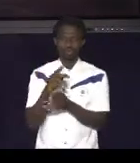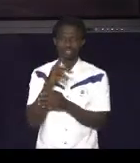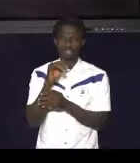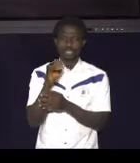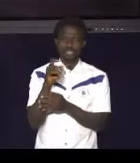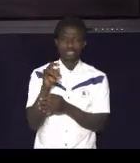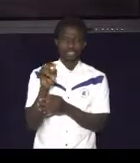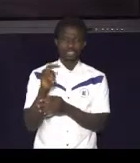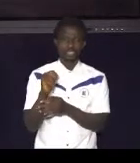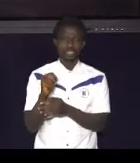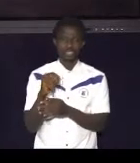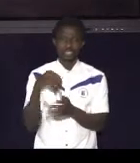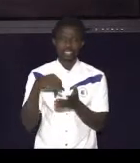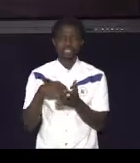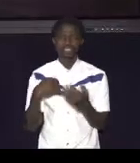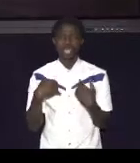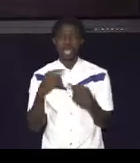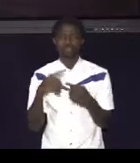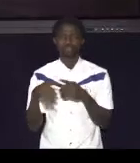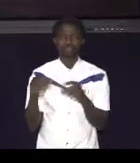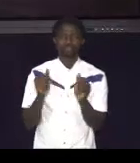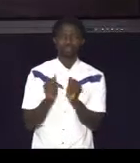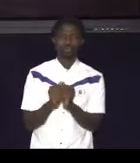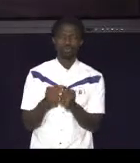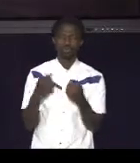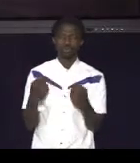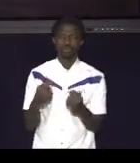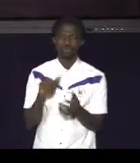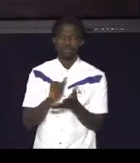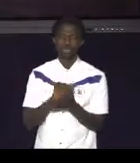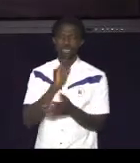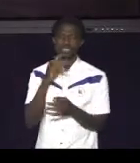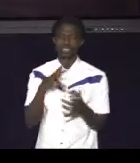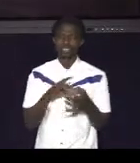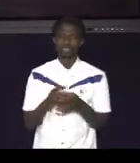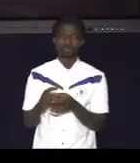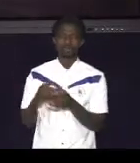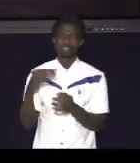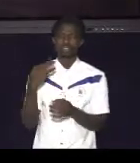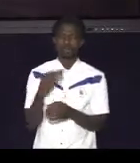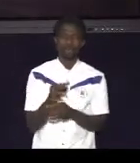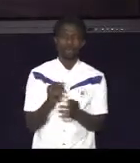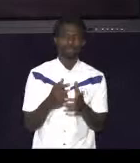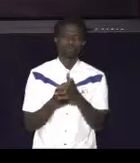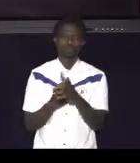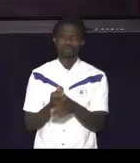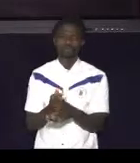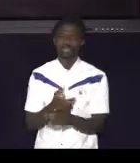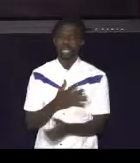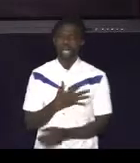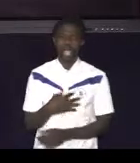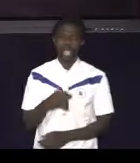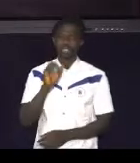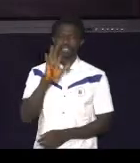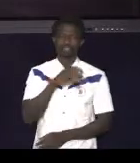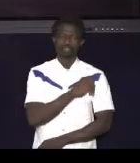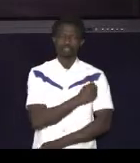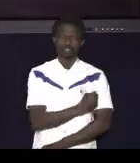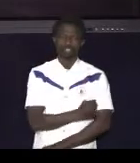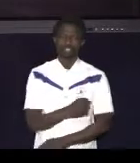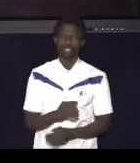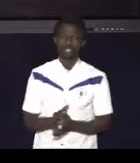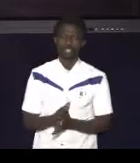object for distance, it has to do with power. That's a combination of the speed and